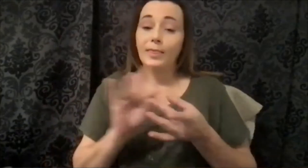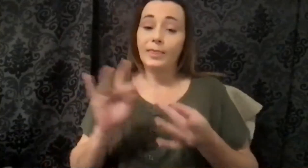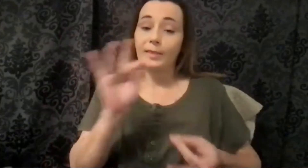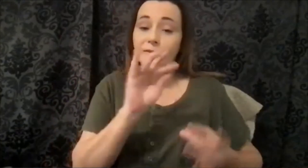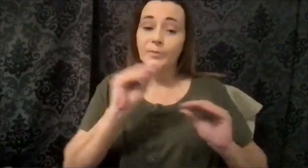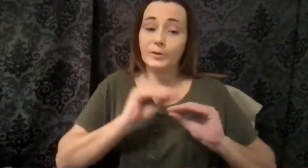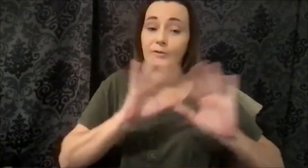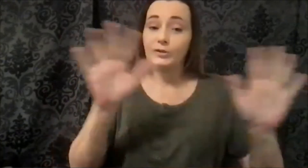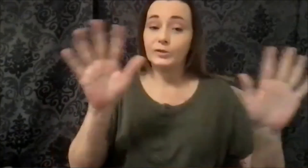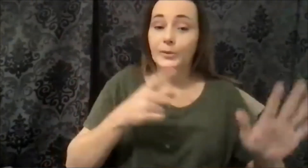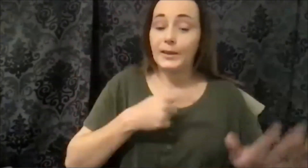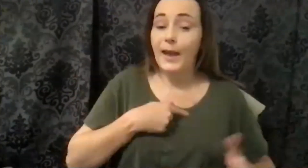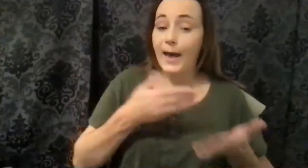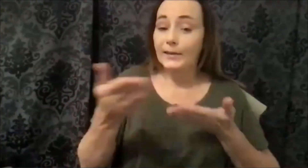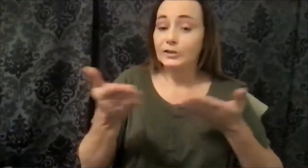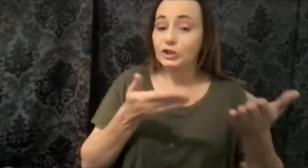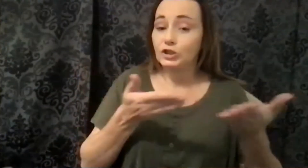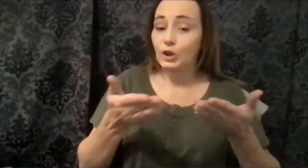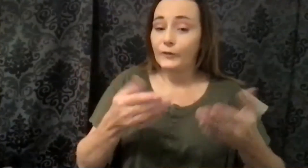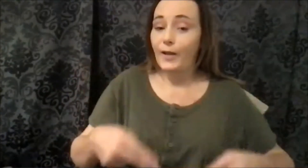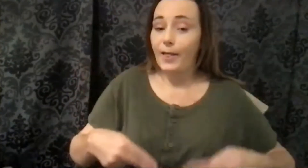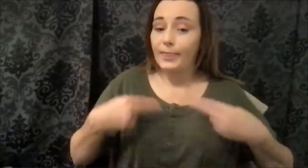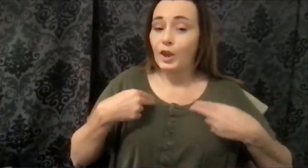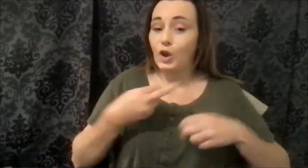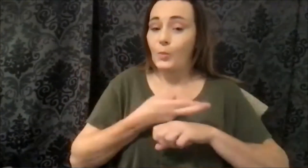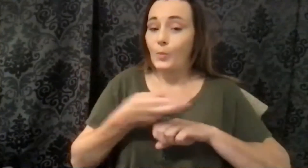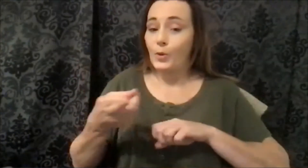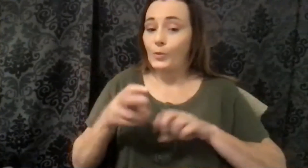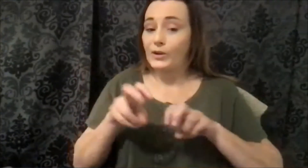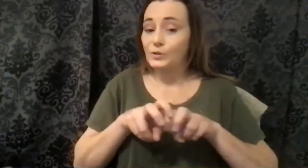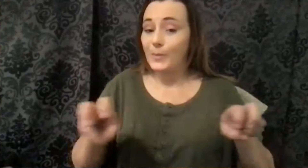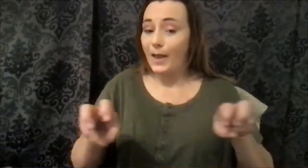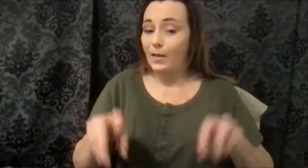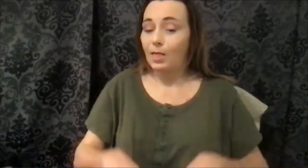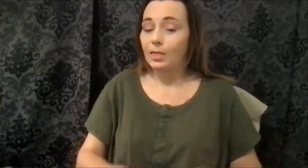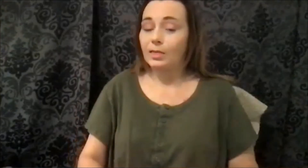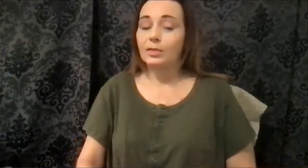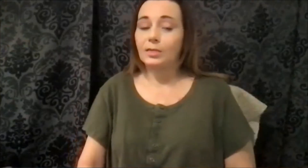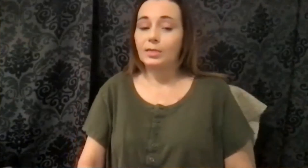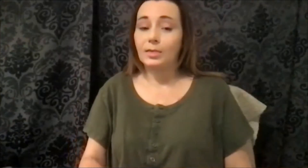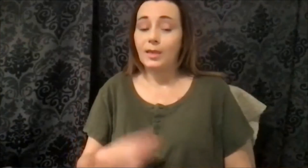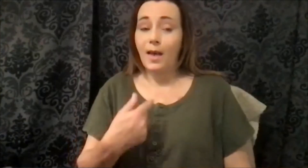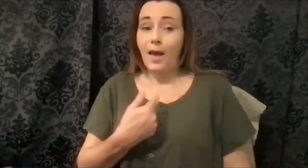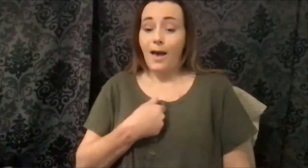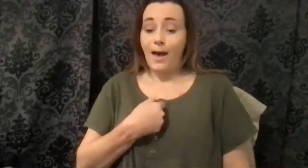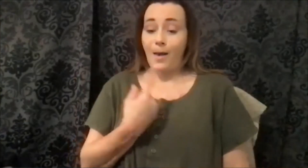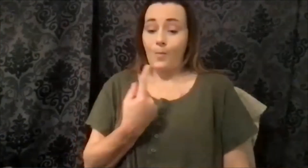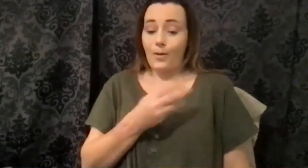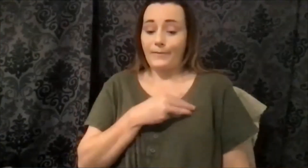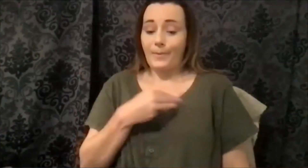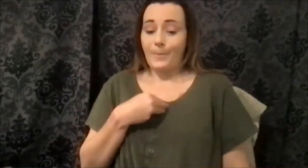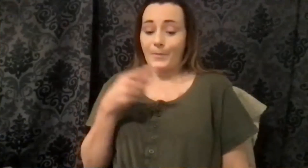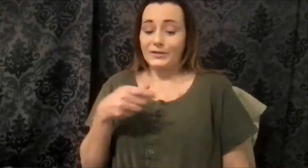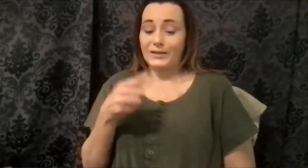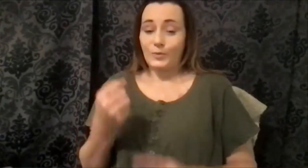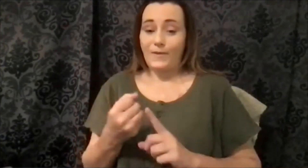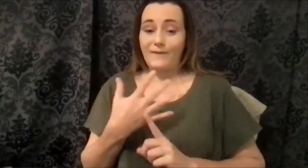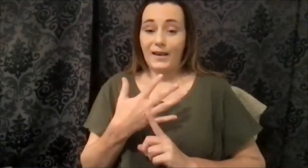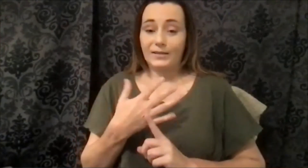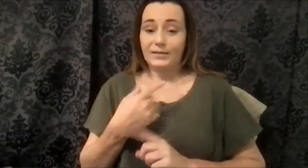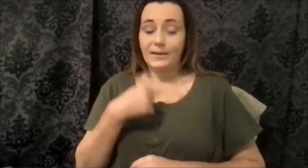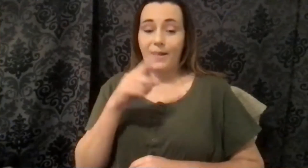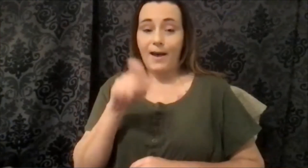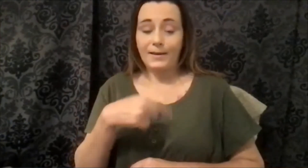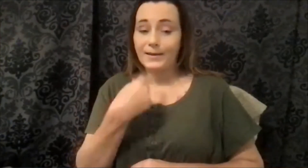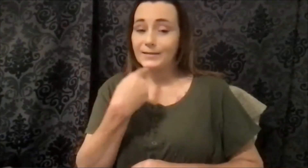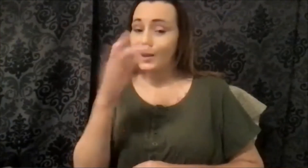serve on the human resource panel. I'm one of the members that this would affect. And so I just need to tell you